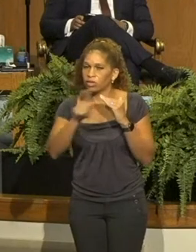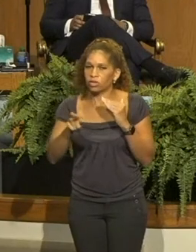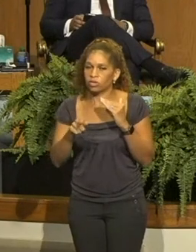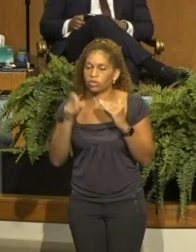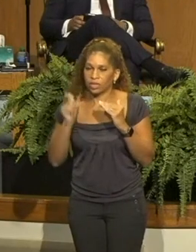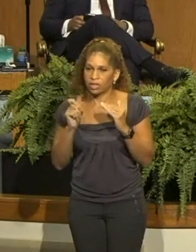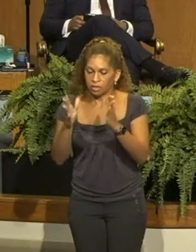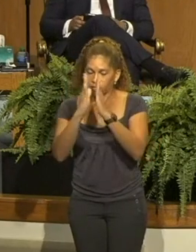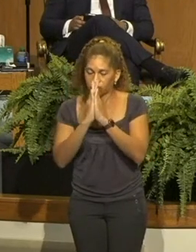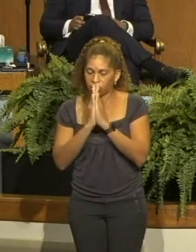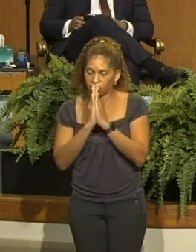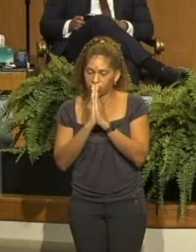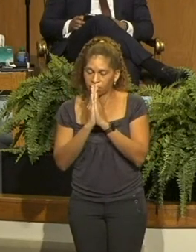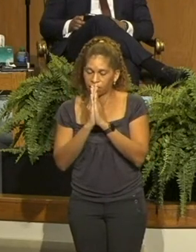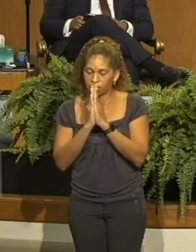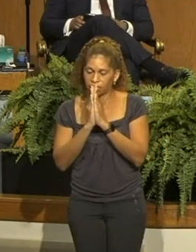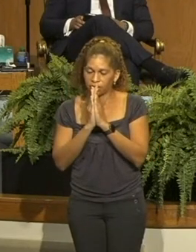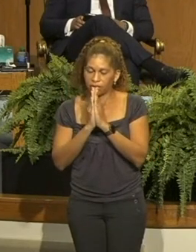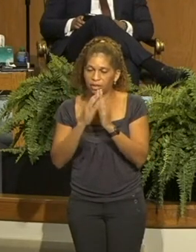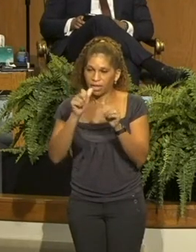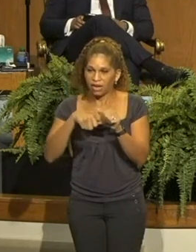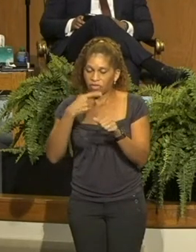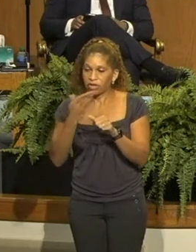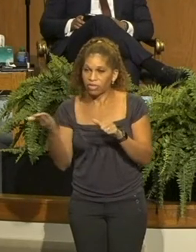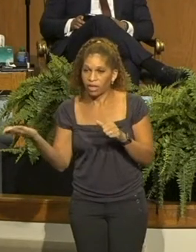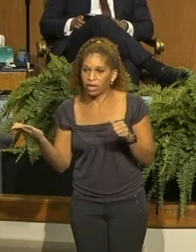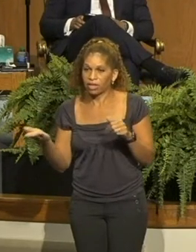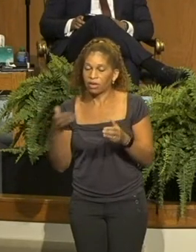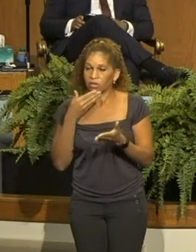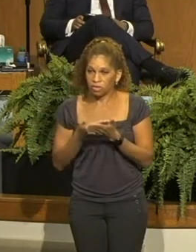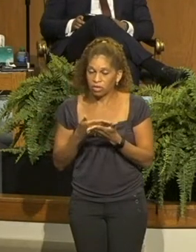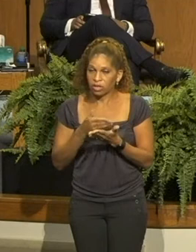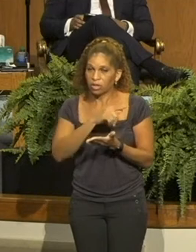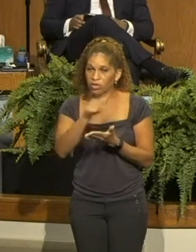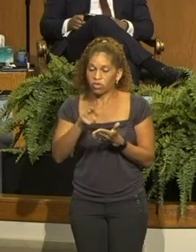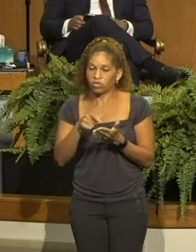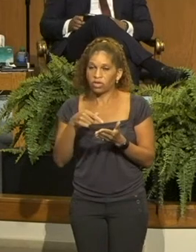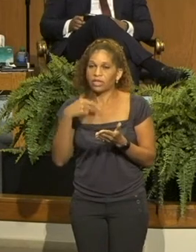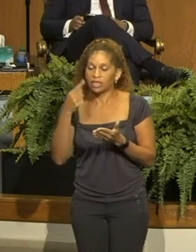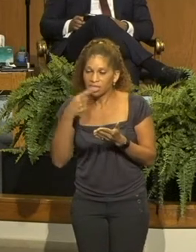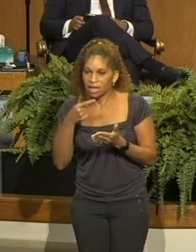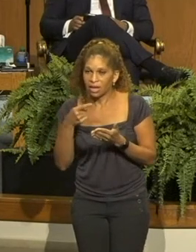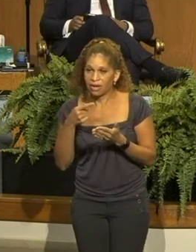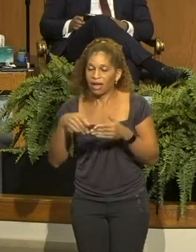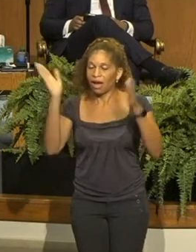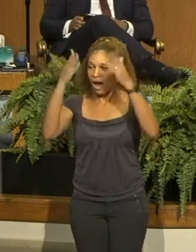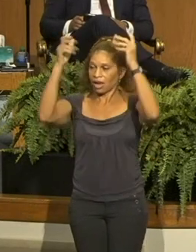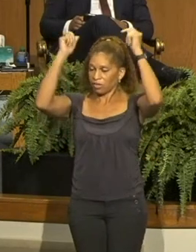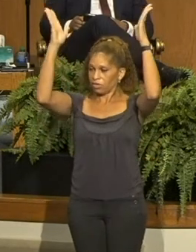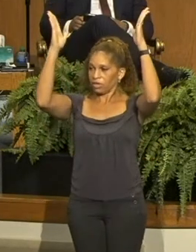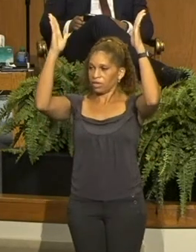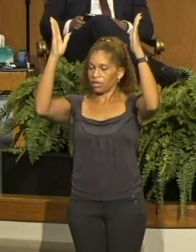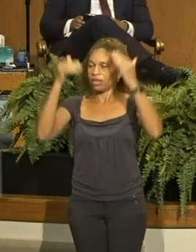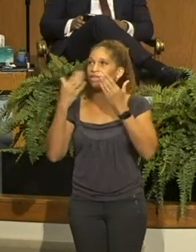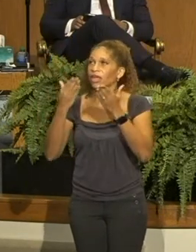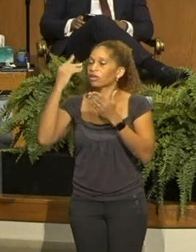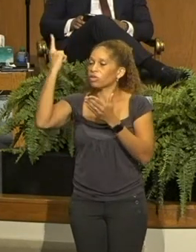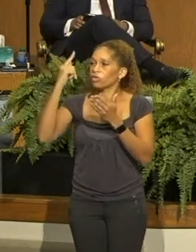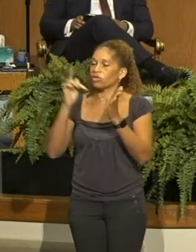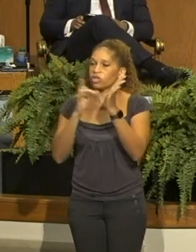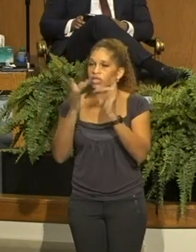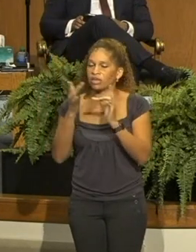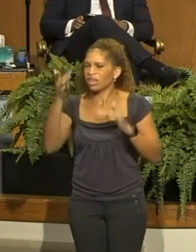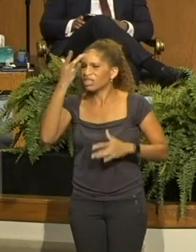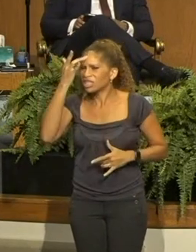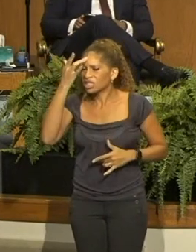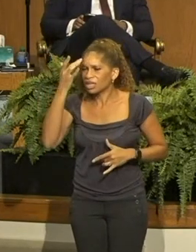pray. And if everything is well, you should be saying hallelujah, thank you, Jesus, or something. If you're sick,